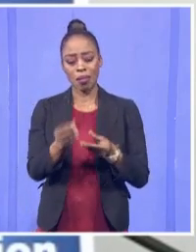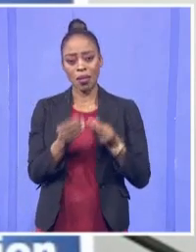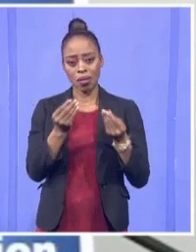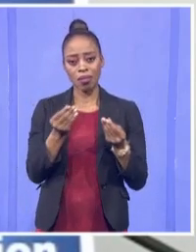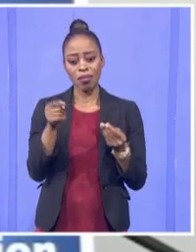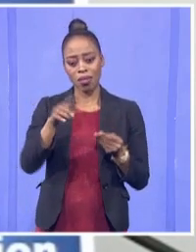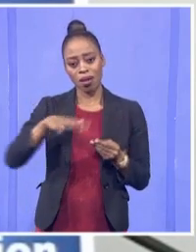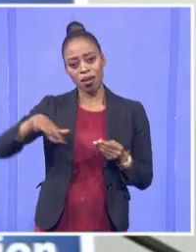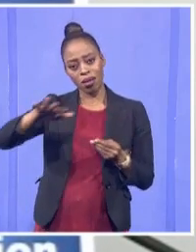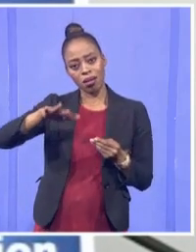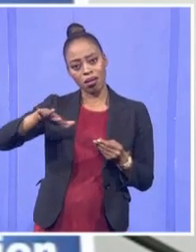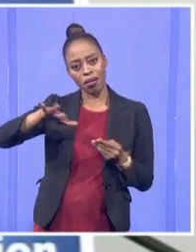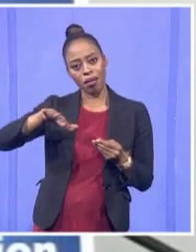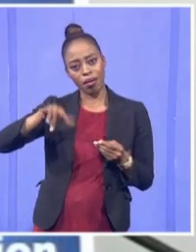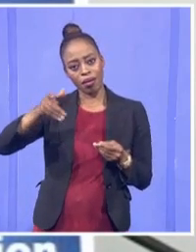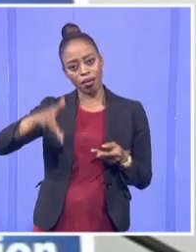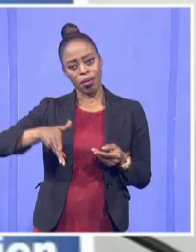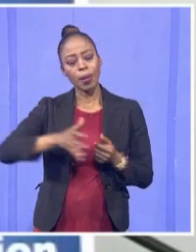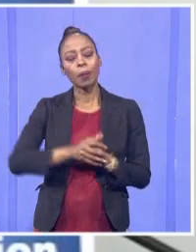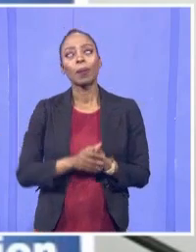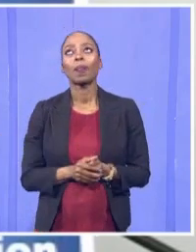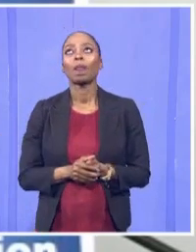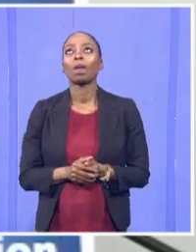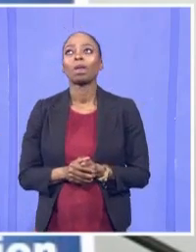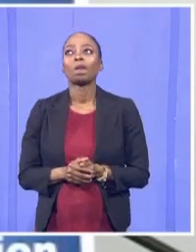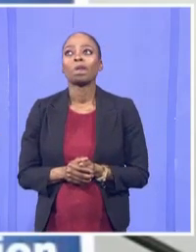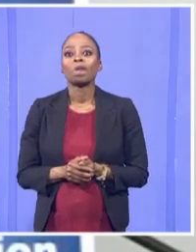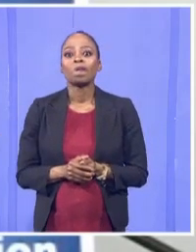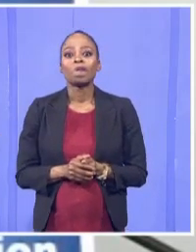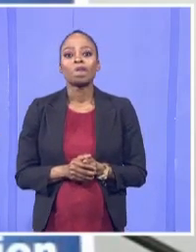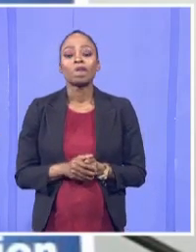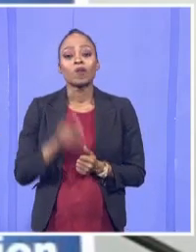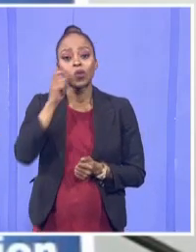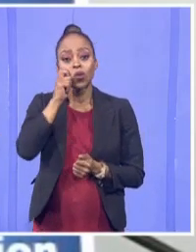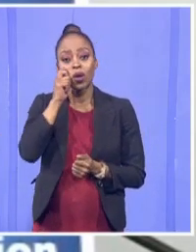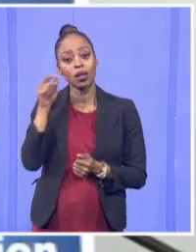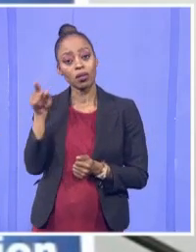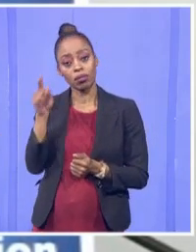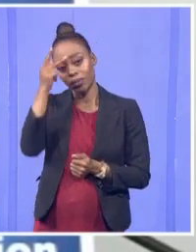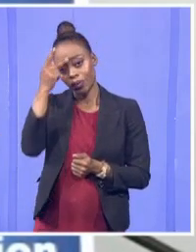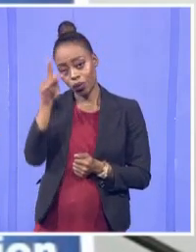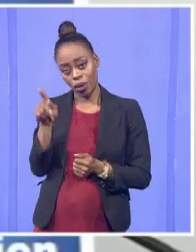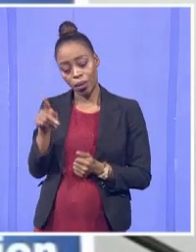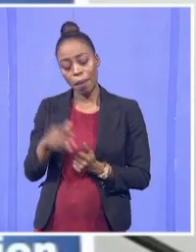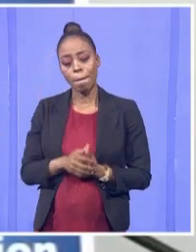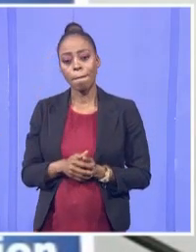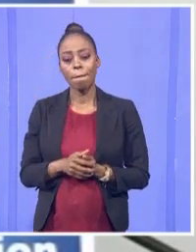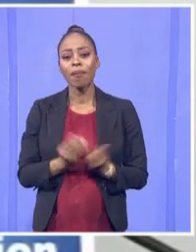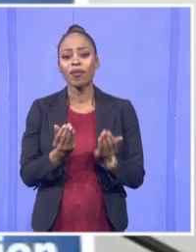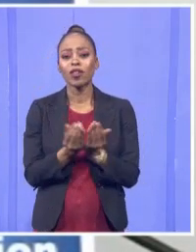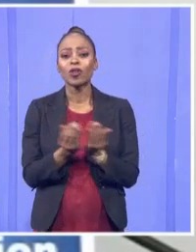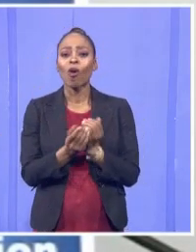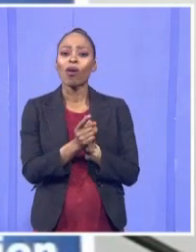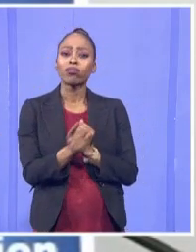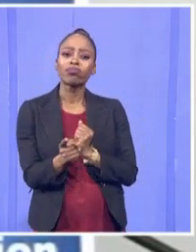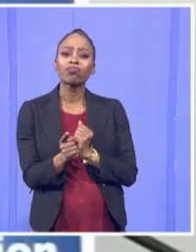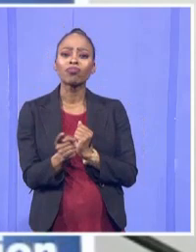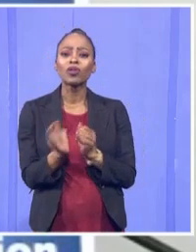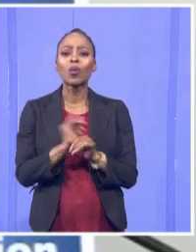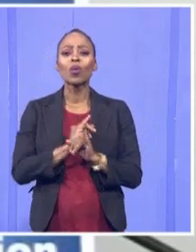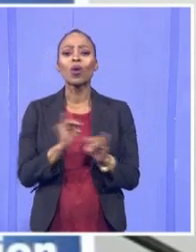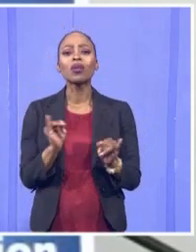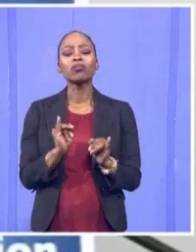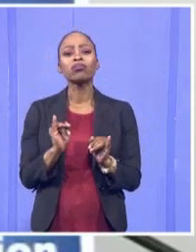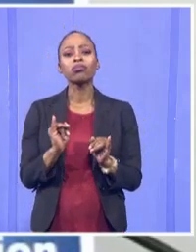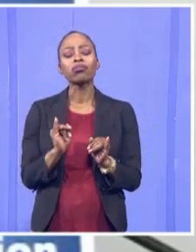in the area that we're in here, in Swan? The school with abnormal high